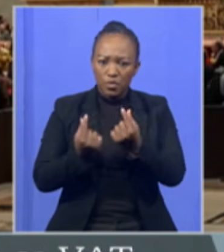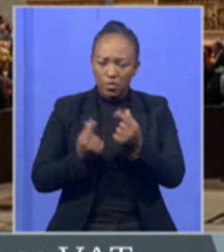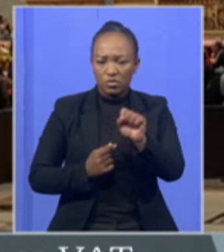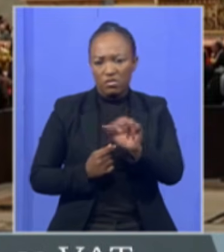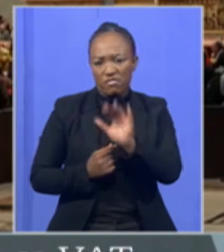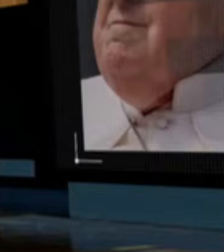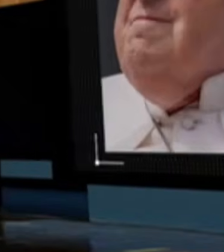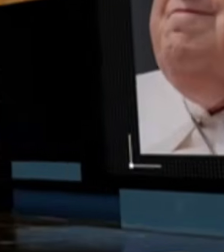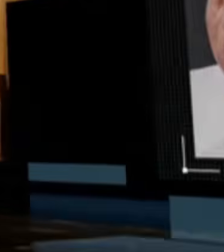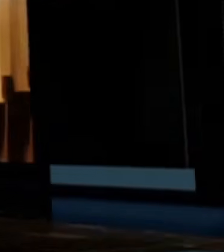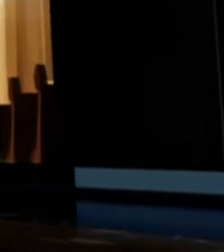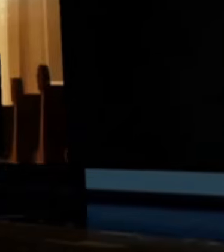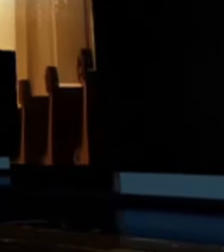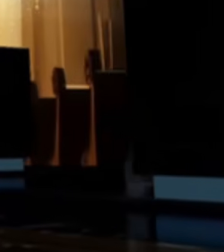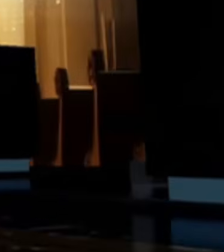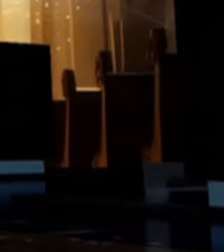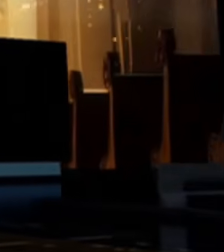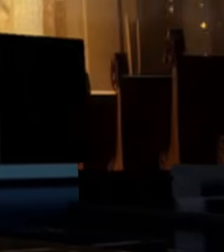Africans.